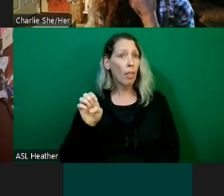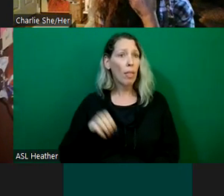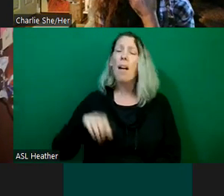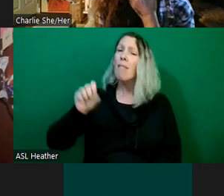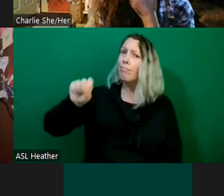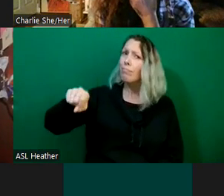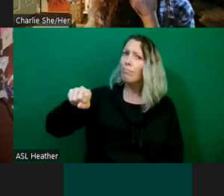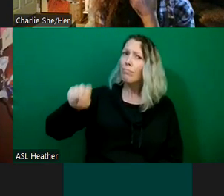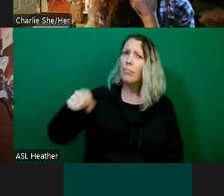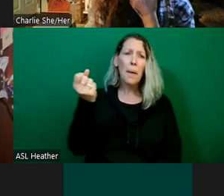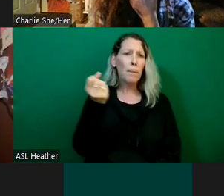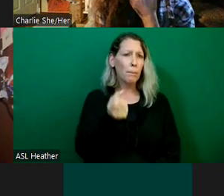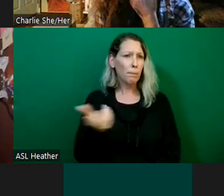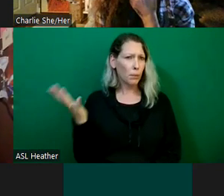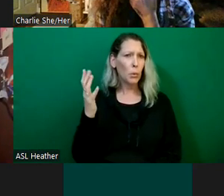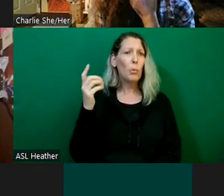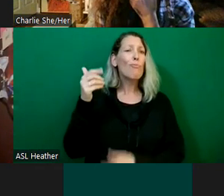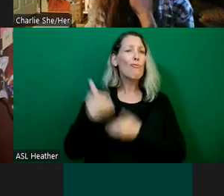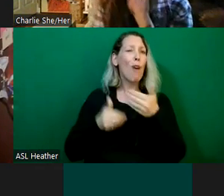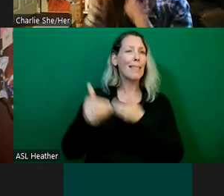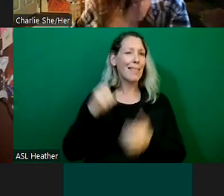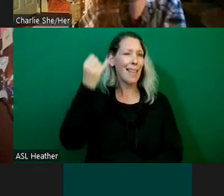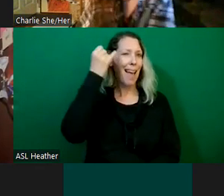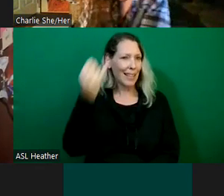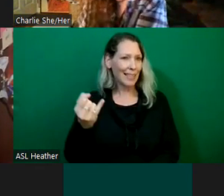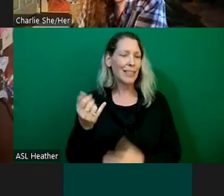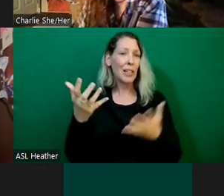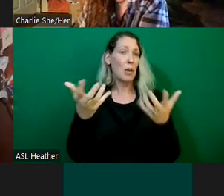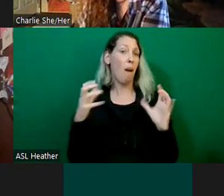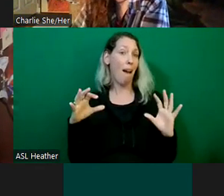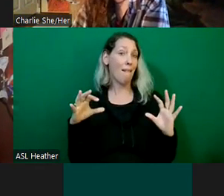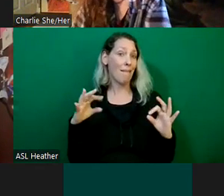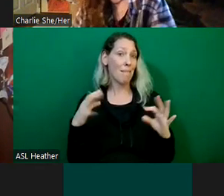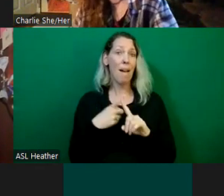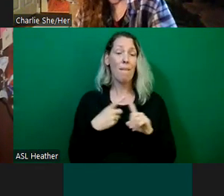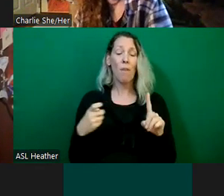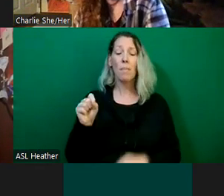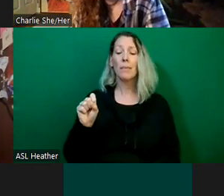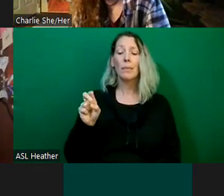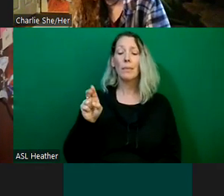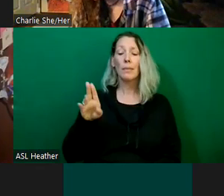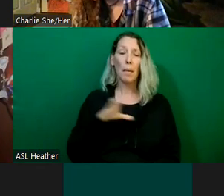Hi, yeah, I have a couple of process ideas that I'd love feedback from the subcommittee on.